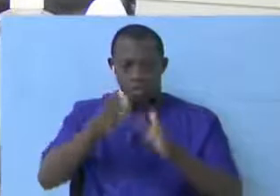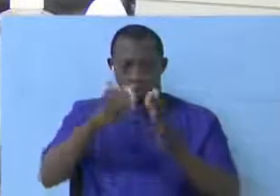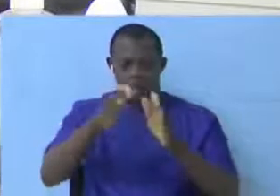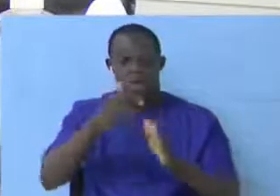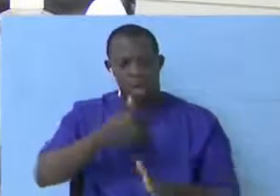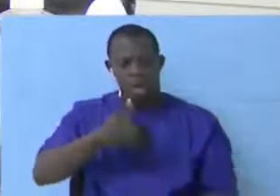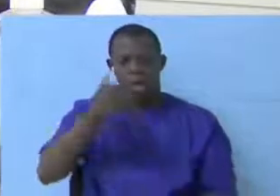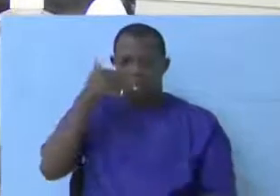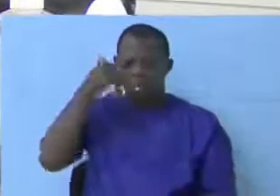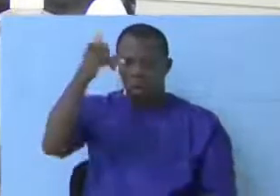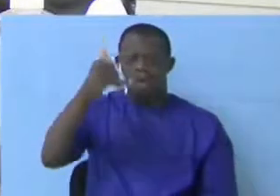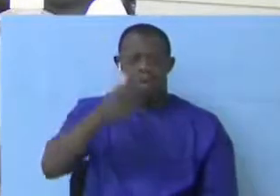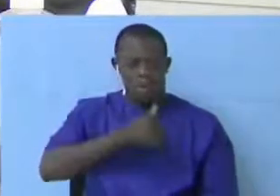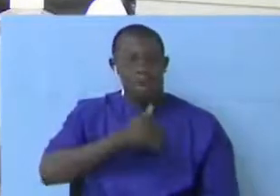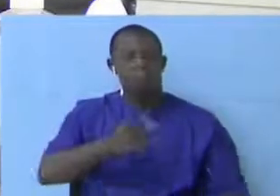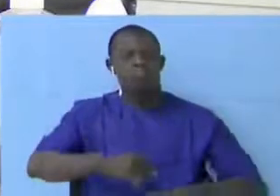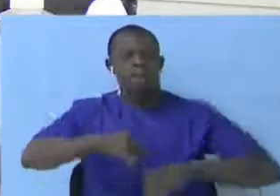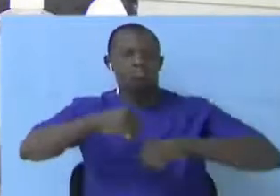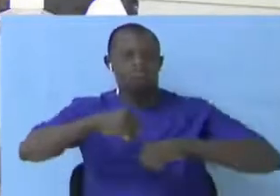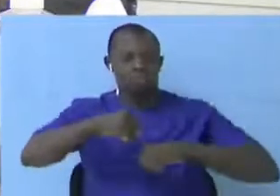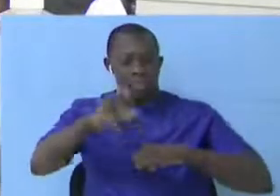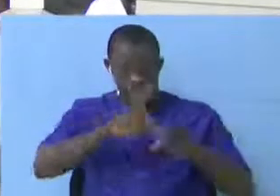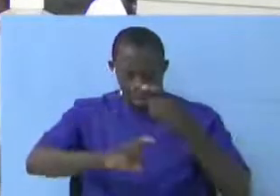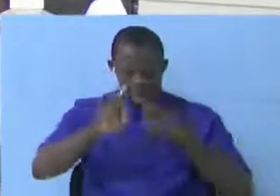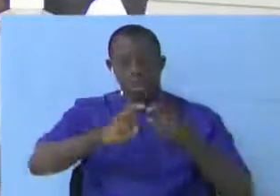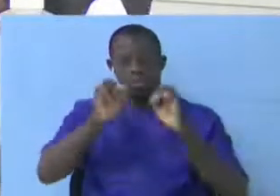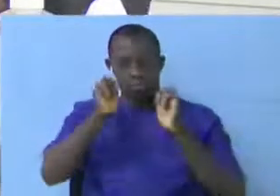you can check.